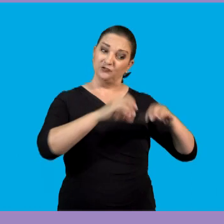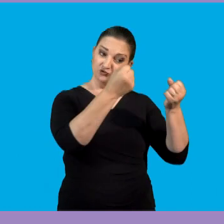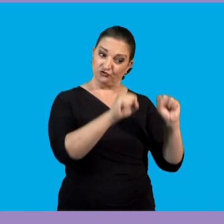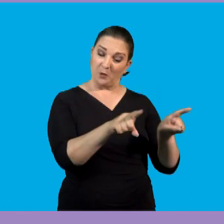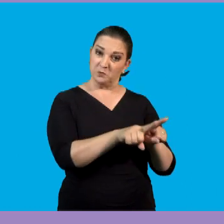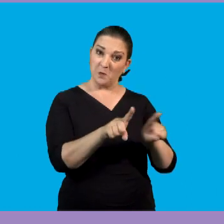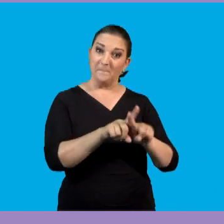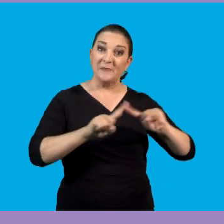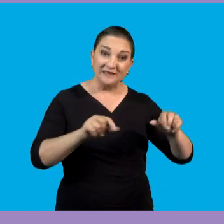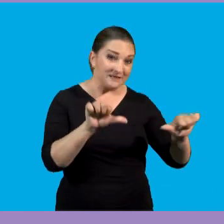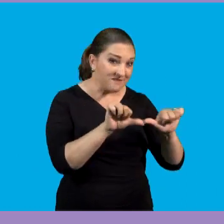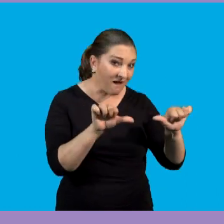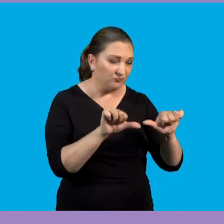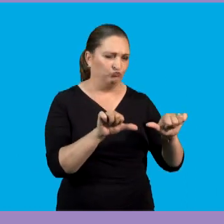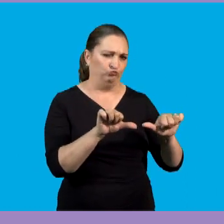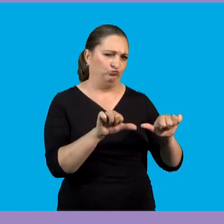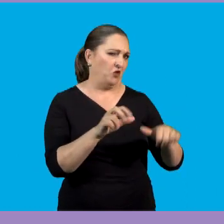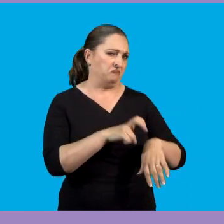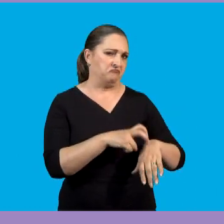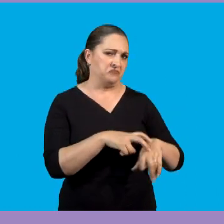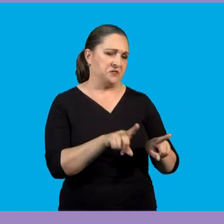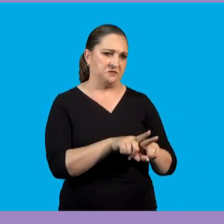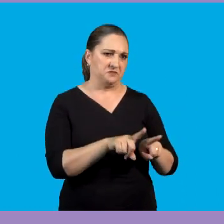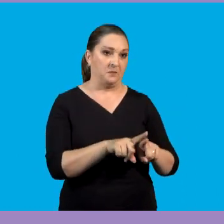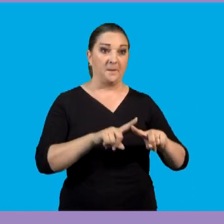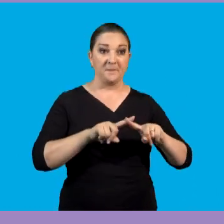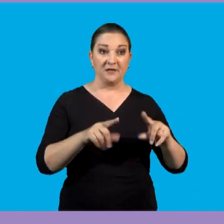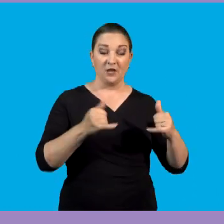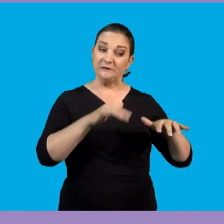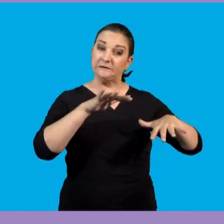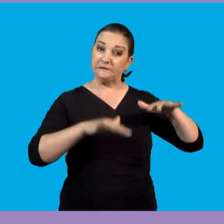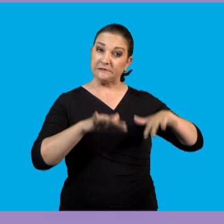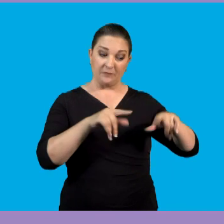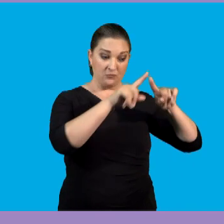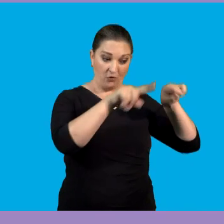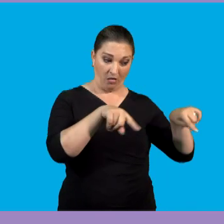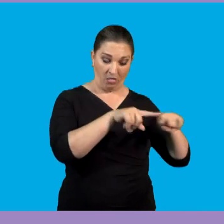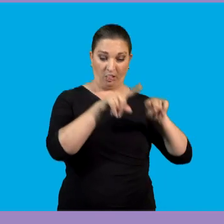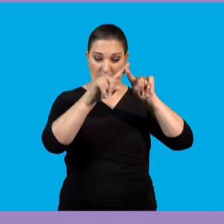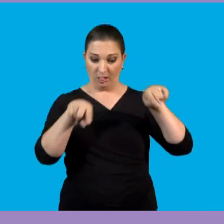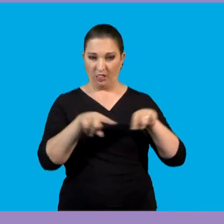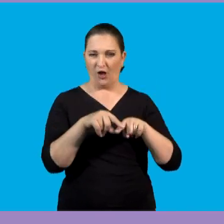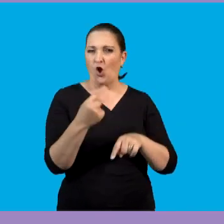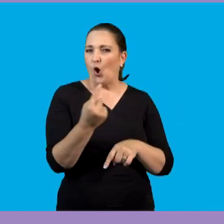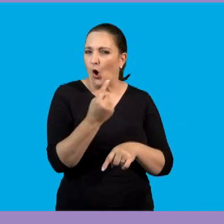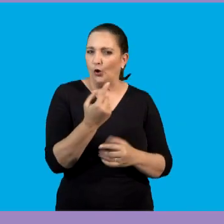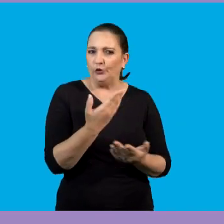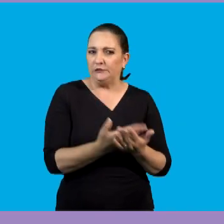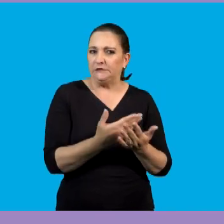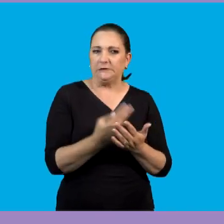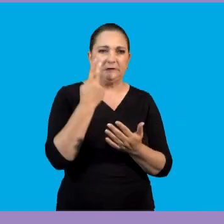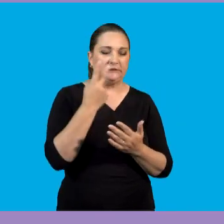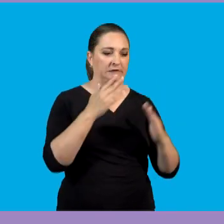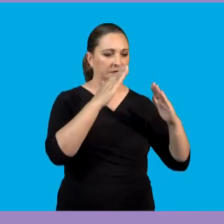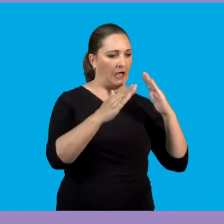same size. The similarity of two triangles can only be proven using